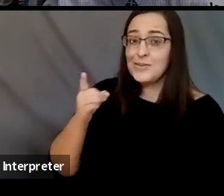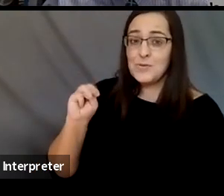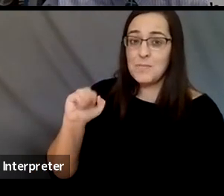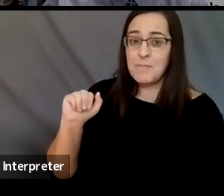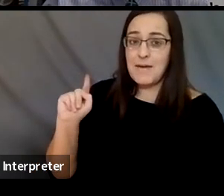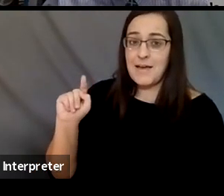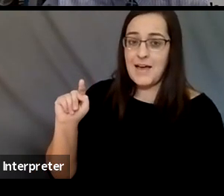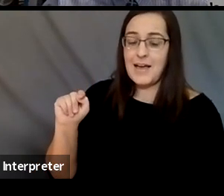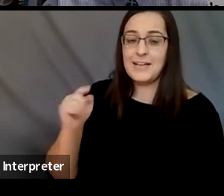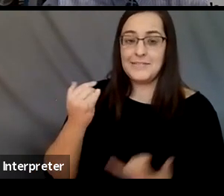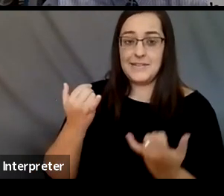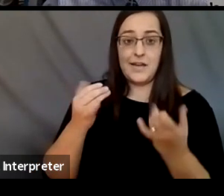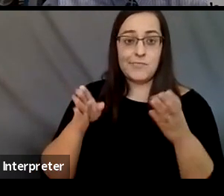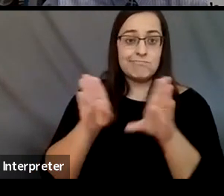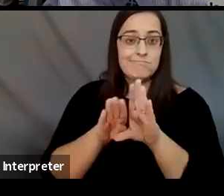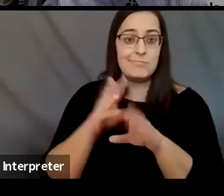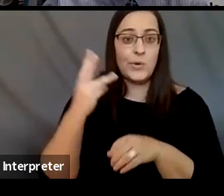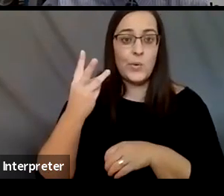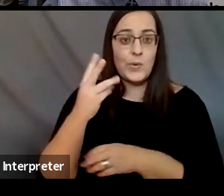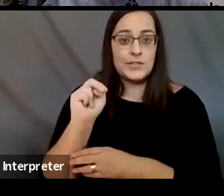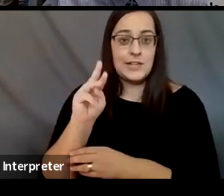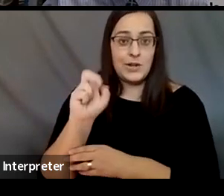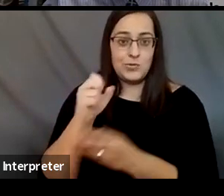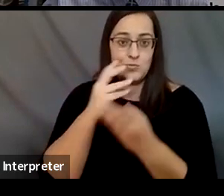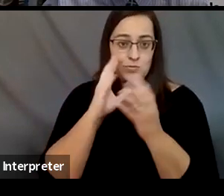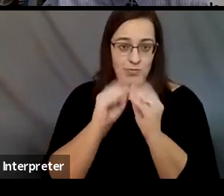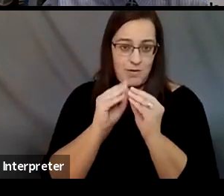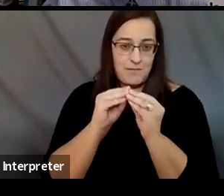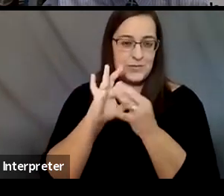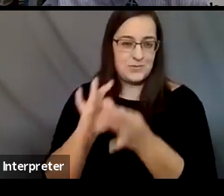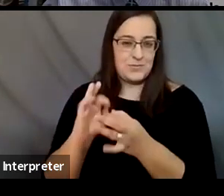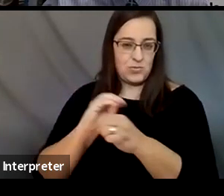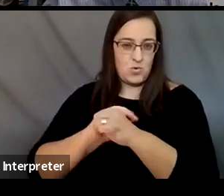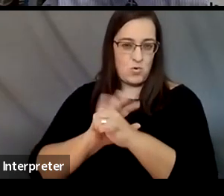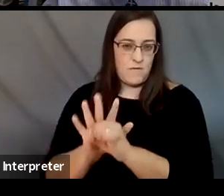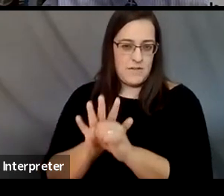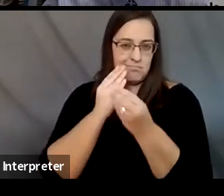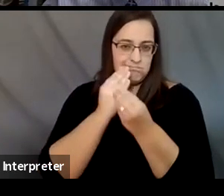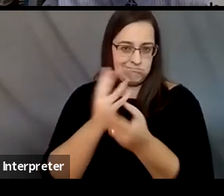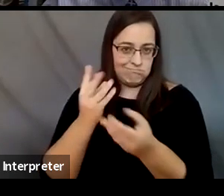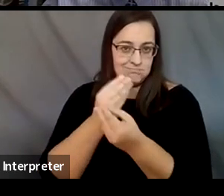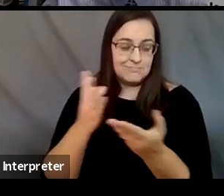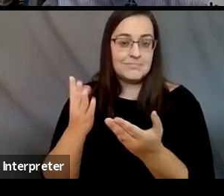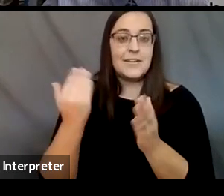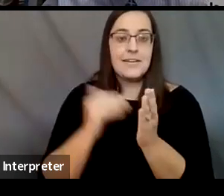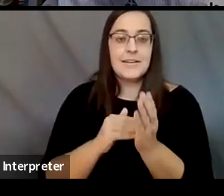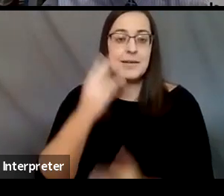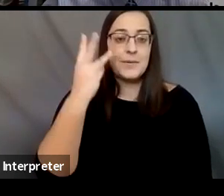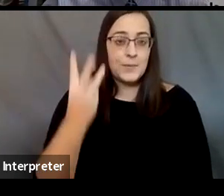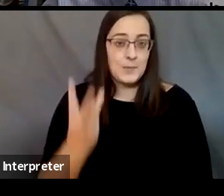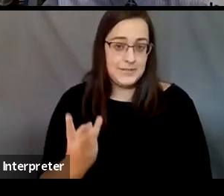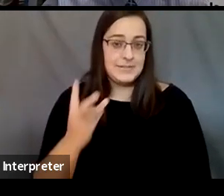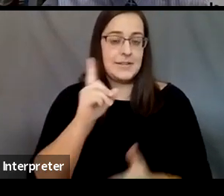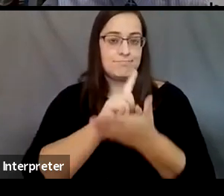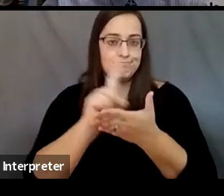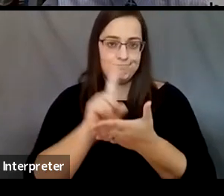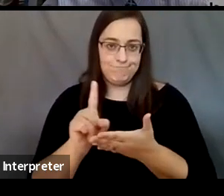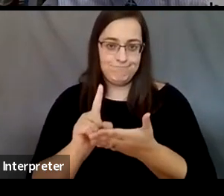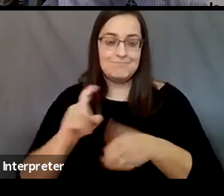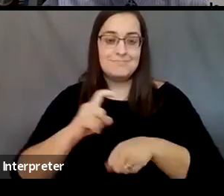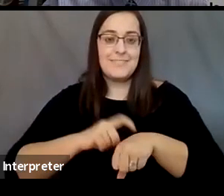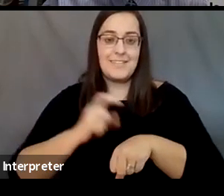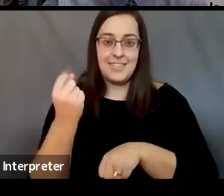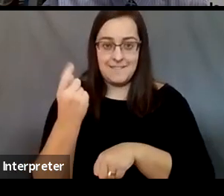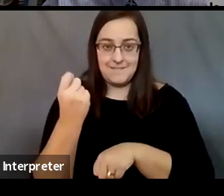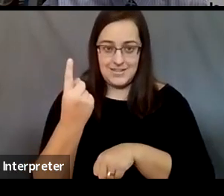At this time, this concludes our Wednesday news conference for the latest in COVID-19 information. Once again, we do these every Wednesday at 11 a.m.